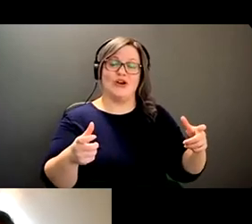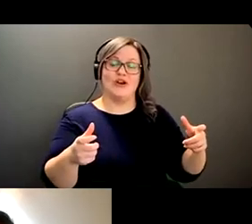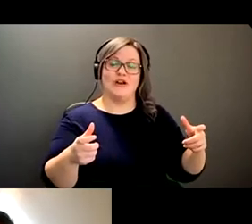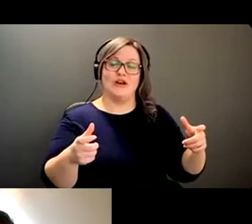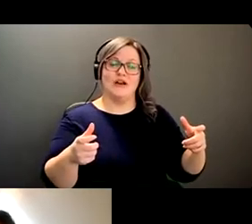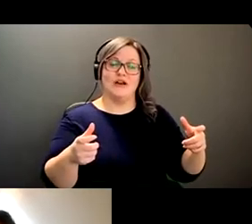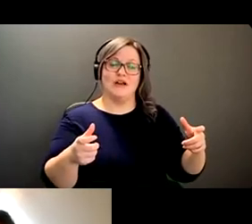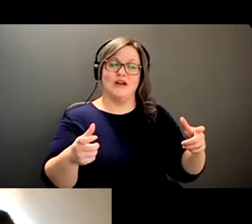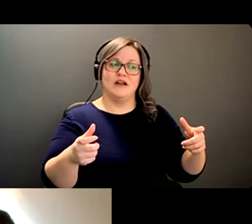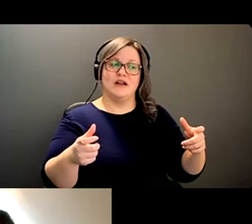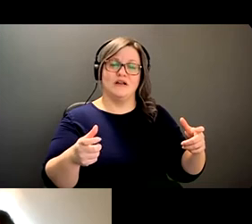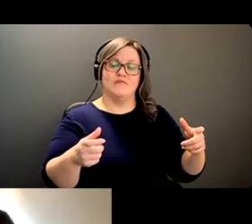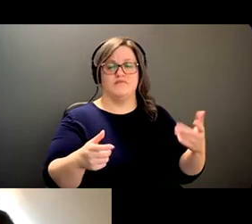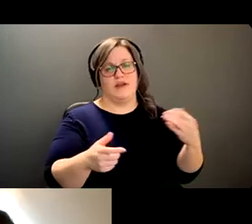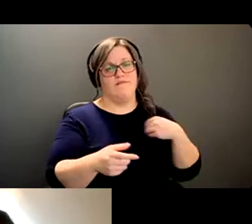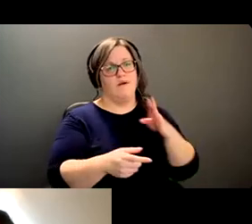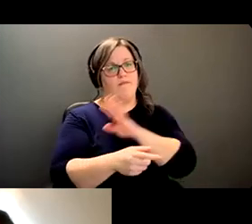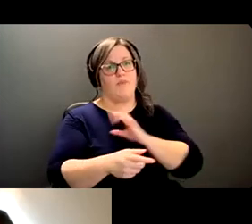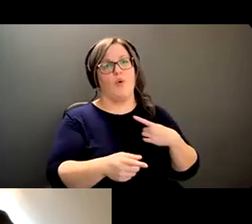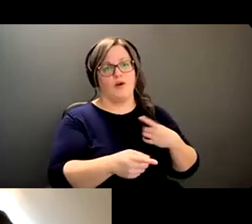and a board. The presence of a board